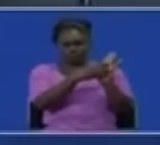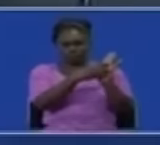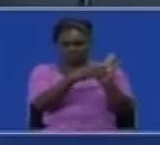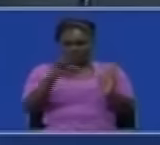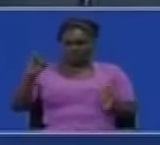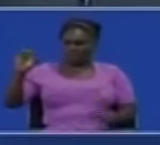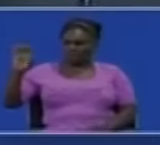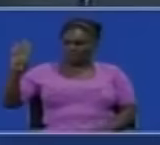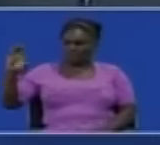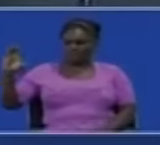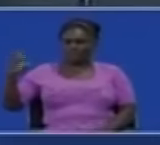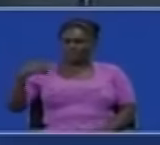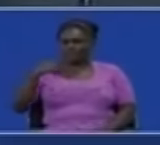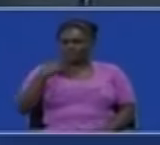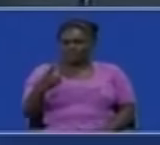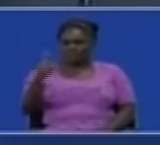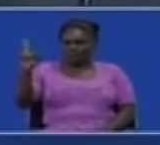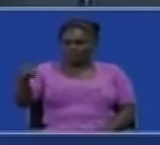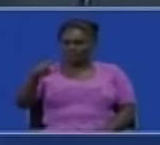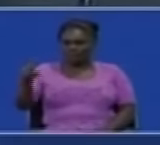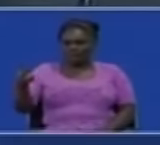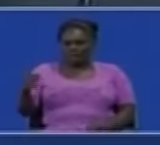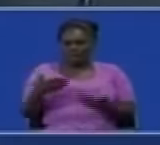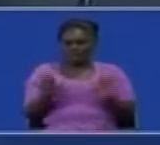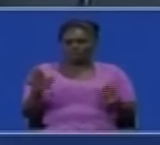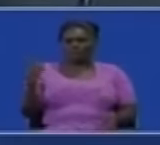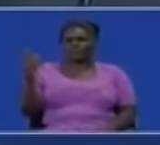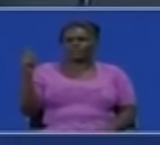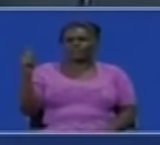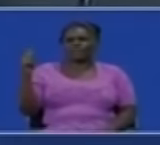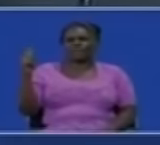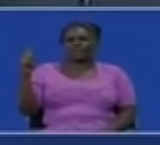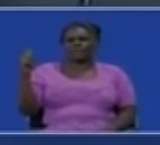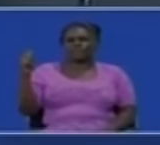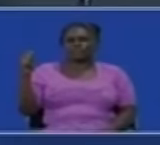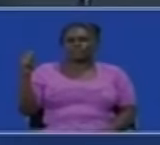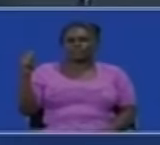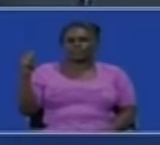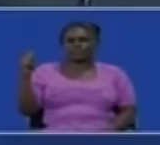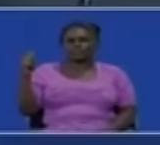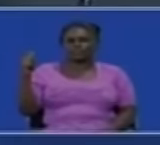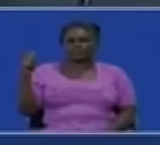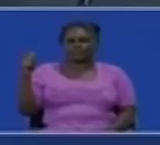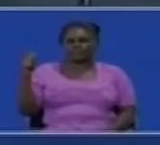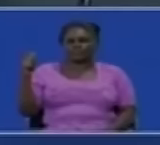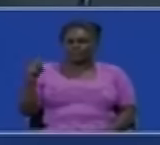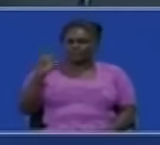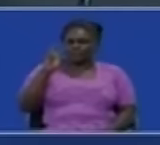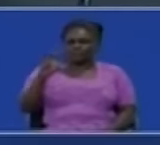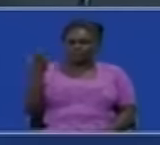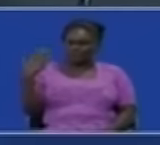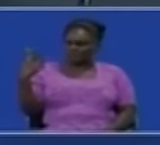by IEBC talking about the cancellation of the opening of tenders for the Kenya Integrated Electoral Management System. If you look back